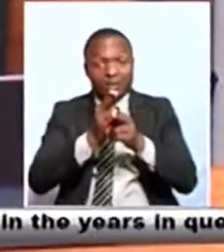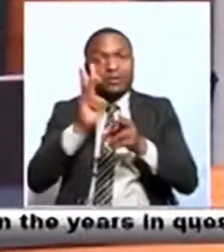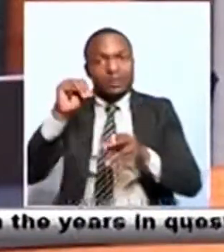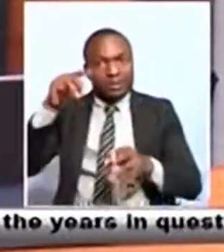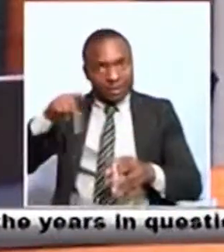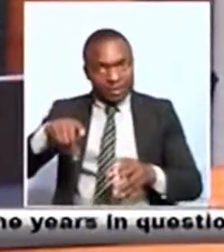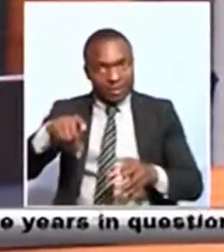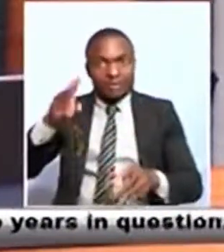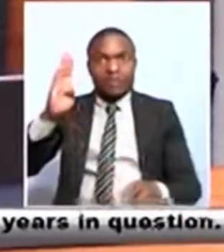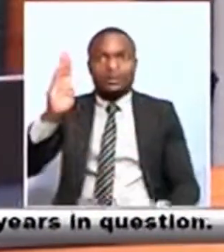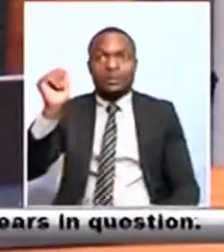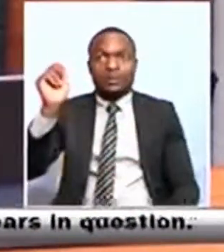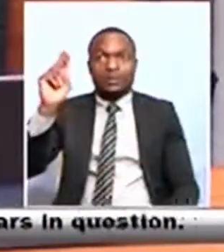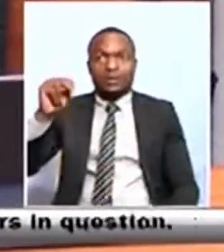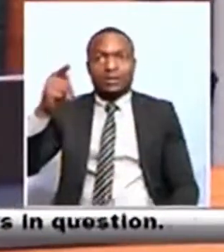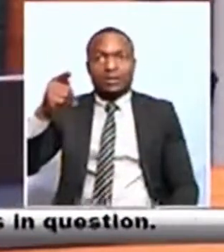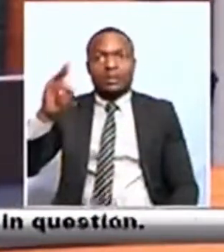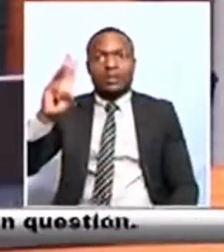for Bangweulu.